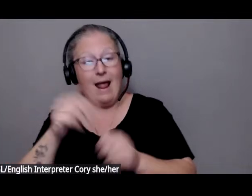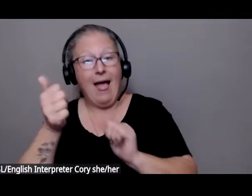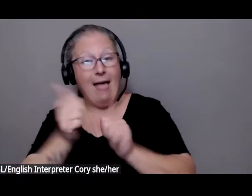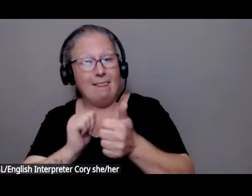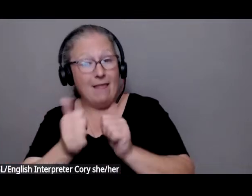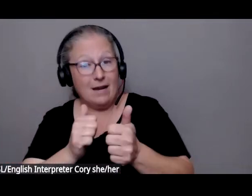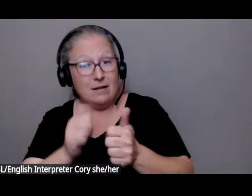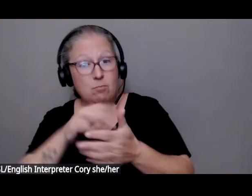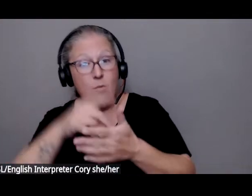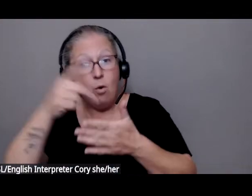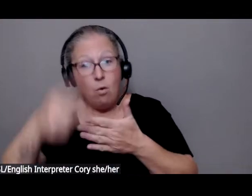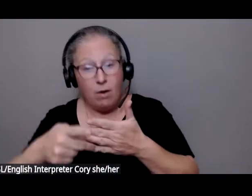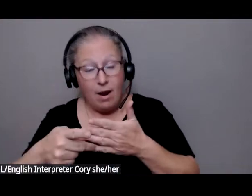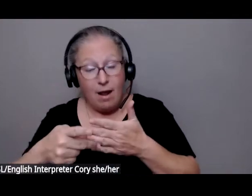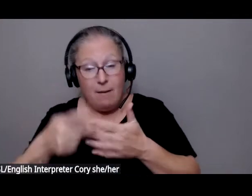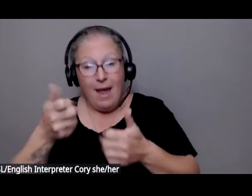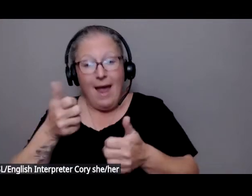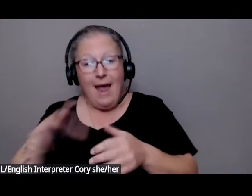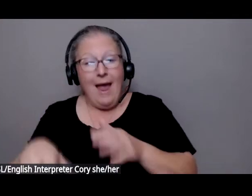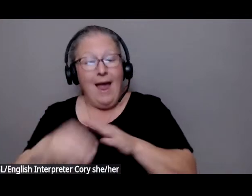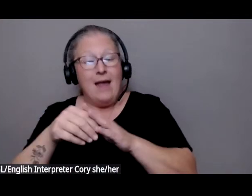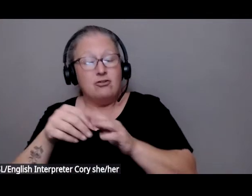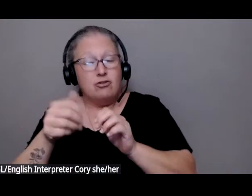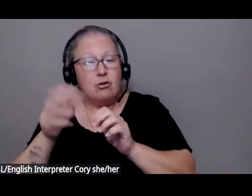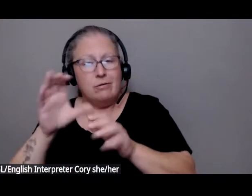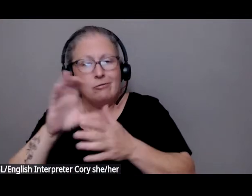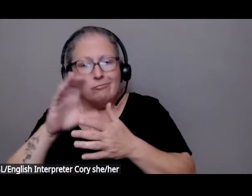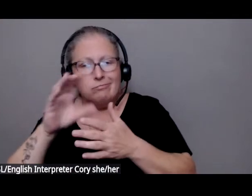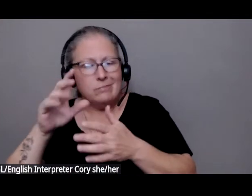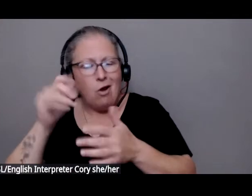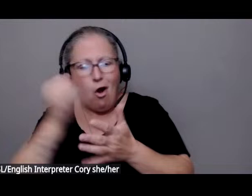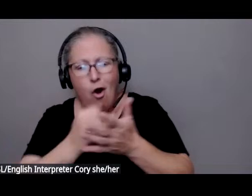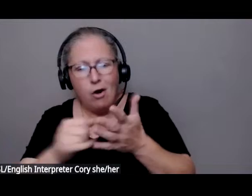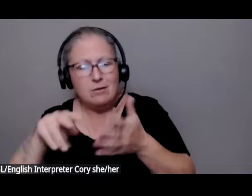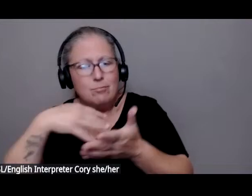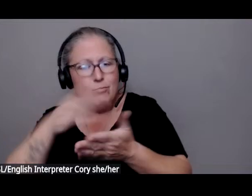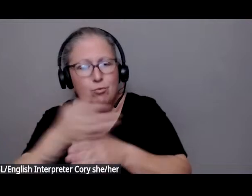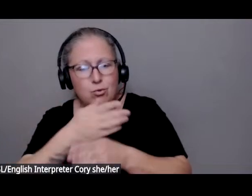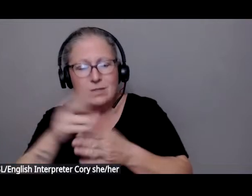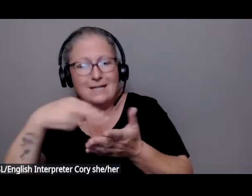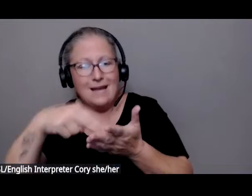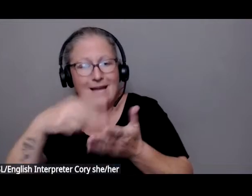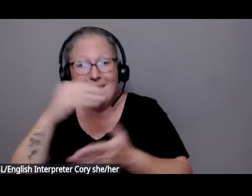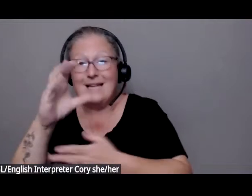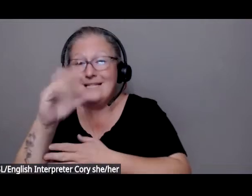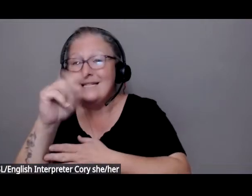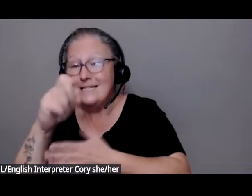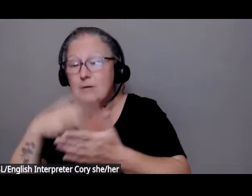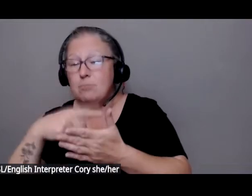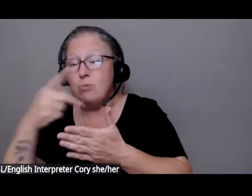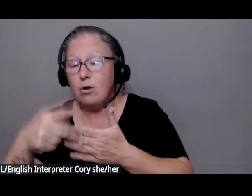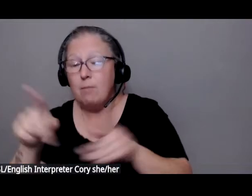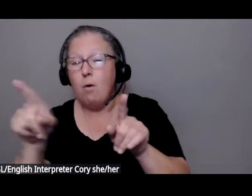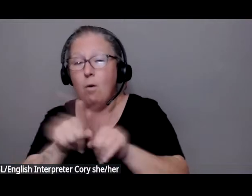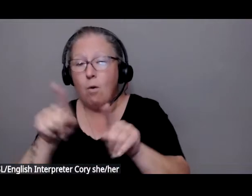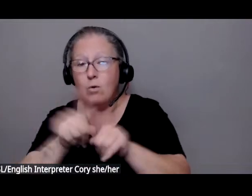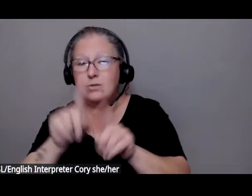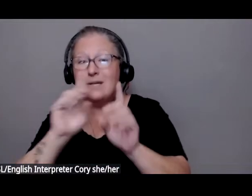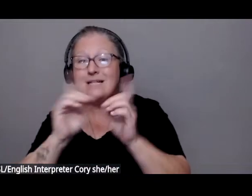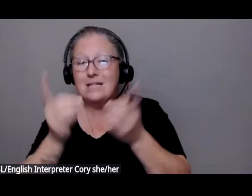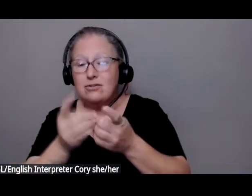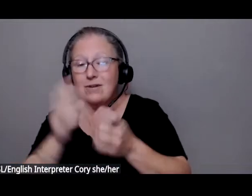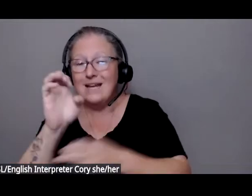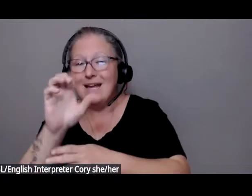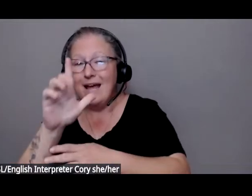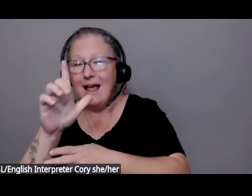athletics programs, extracurriculars, arts, music, dance, and CTE programs, as well as the district ELD